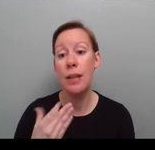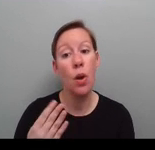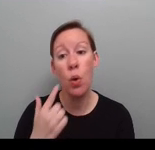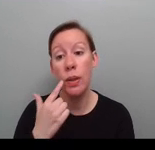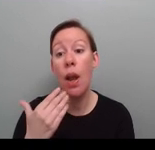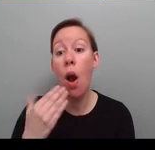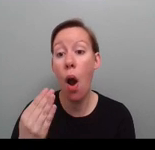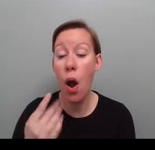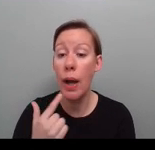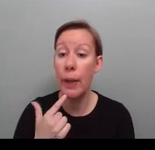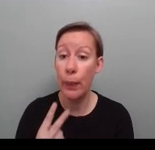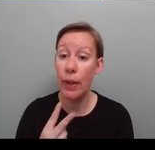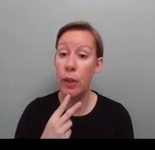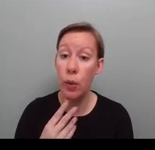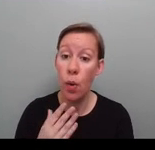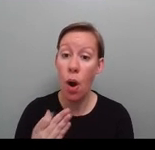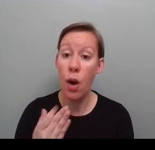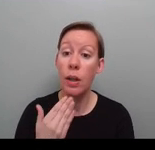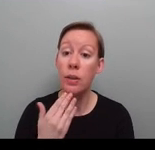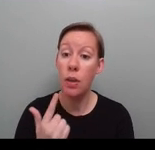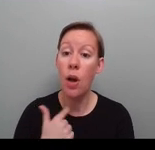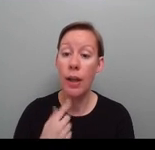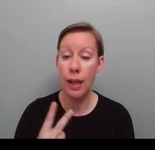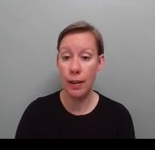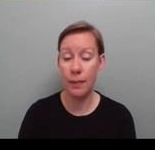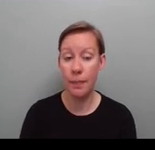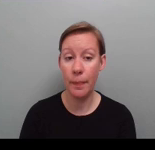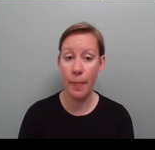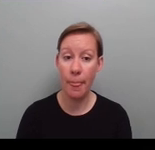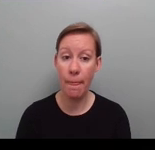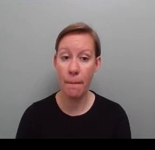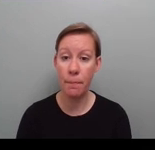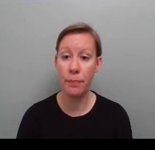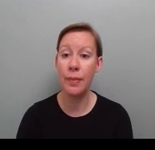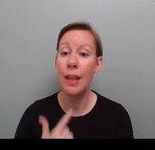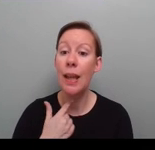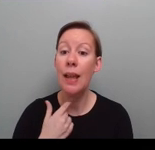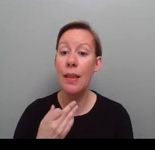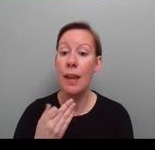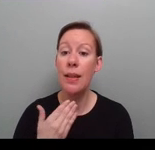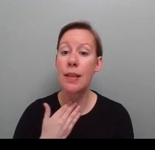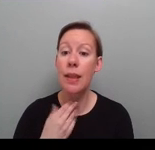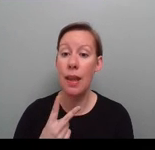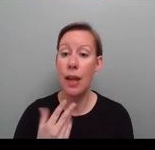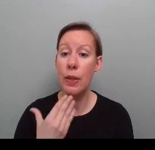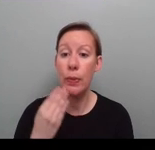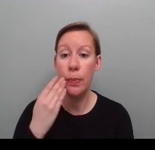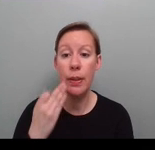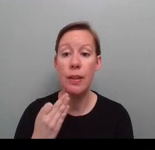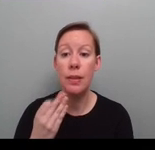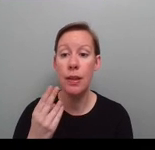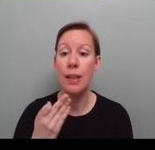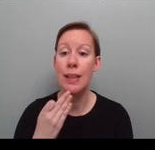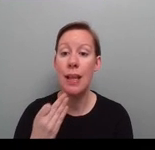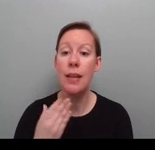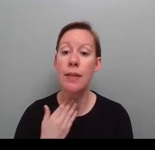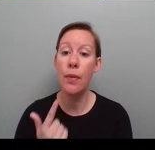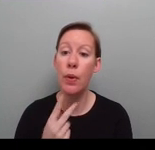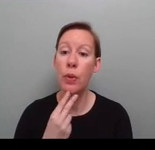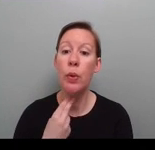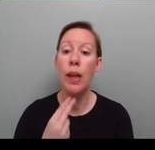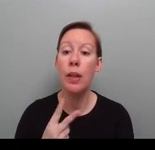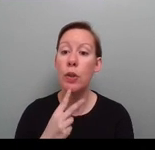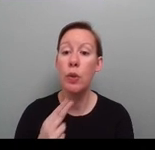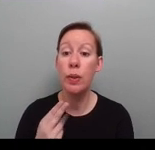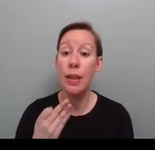when the teacher is directing you to turn on your mic. Last thing to help you be successful, you can